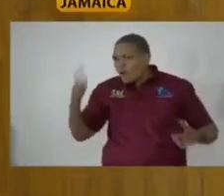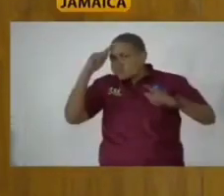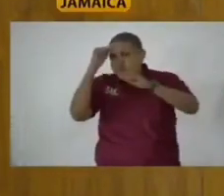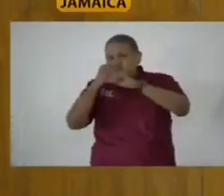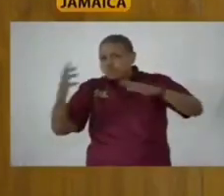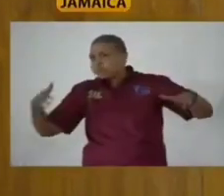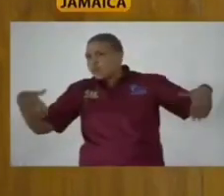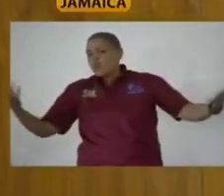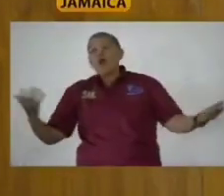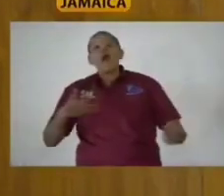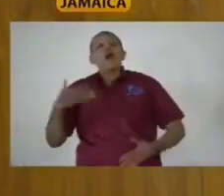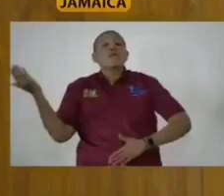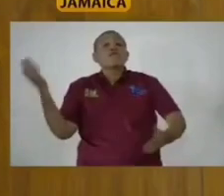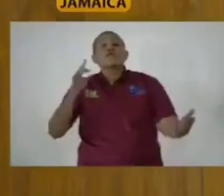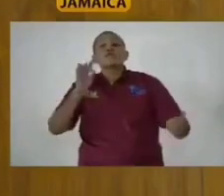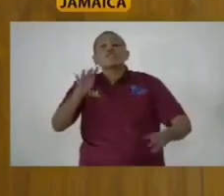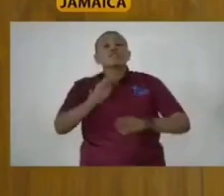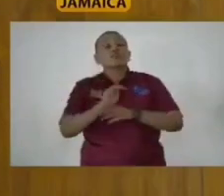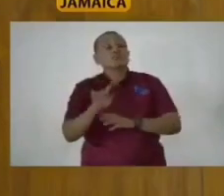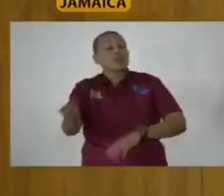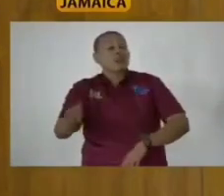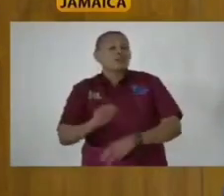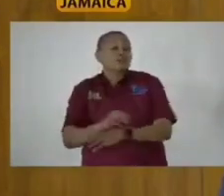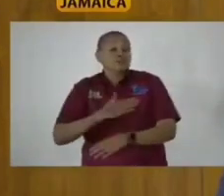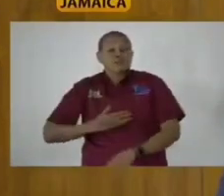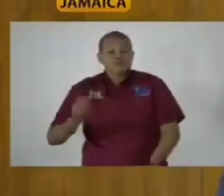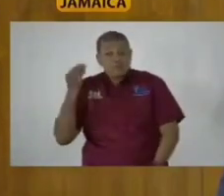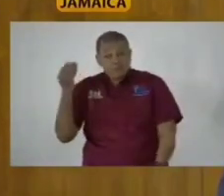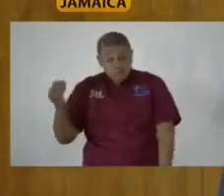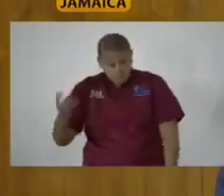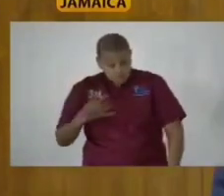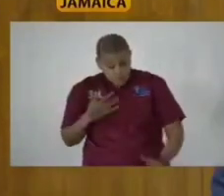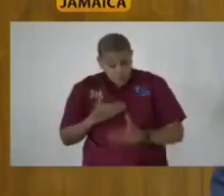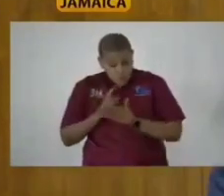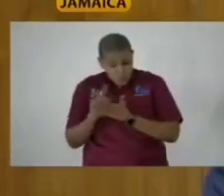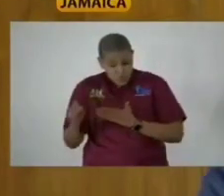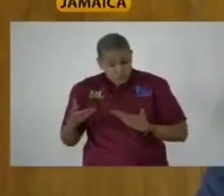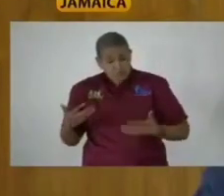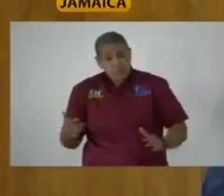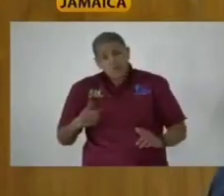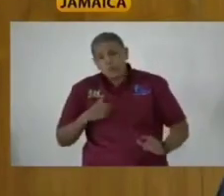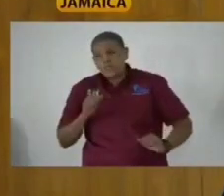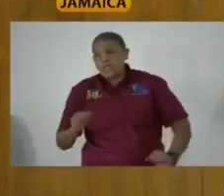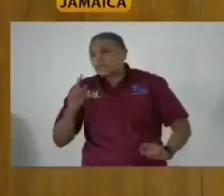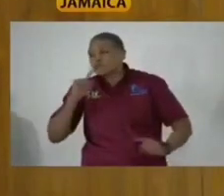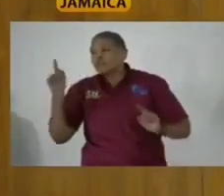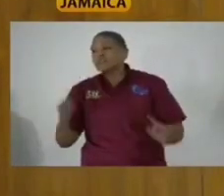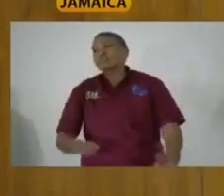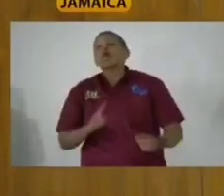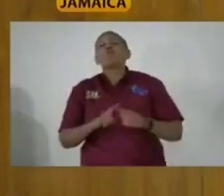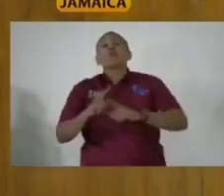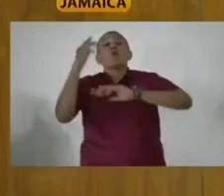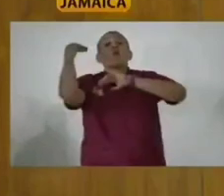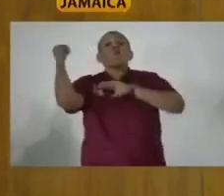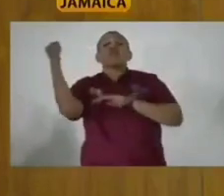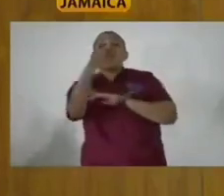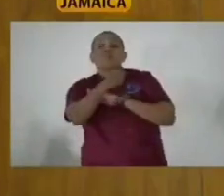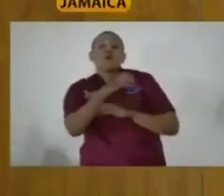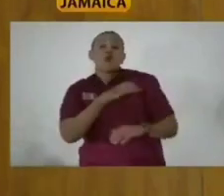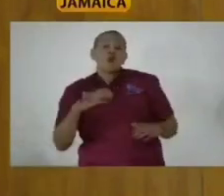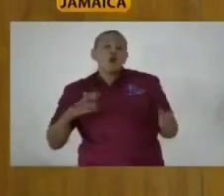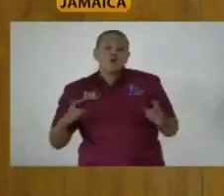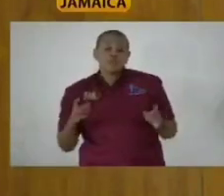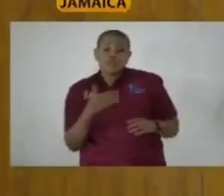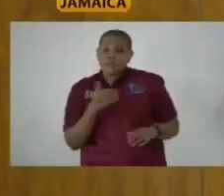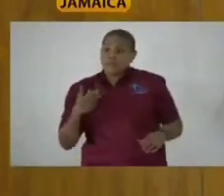asked her please to let me have that information by the end of the week so that we can then respond and hopefully appoint our committee members, which